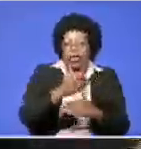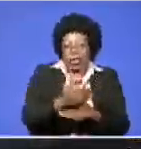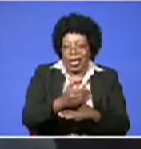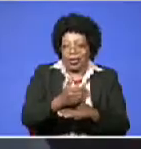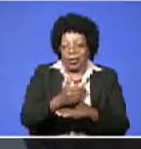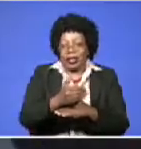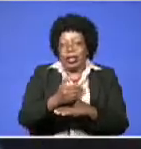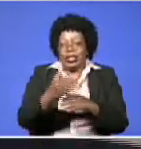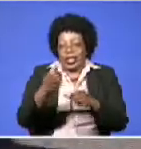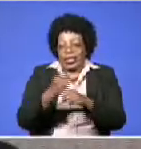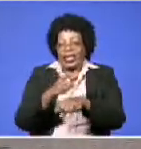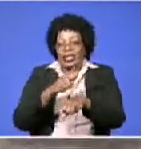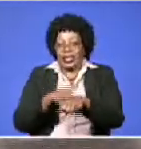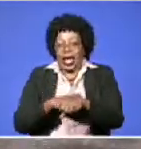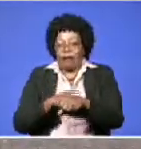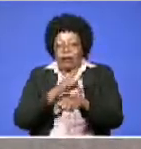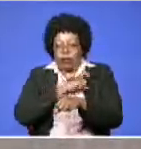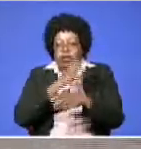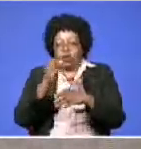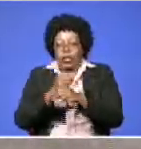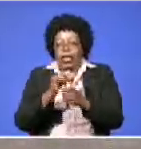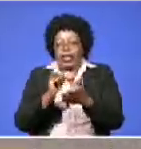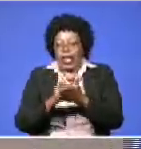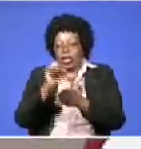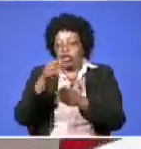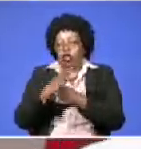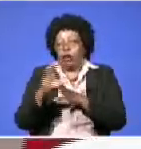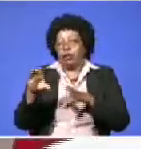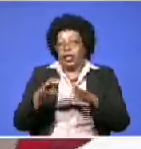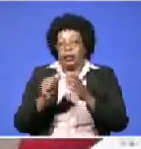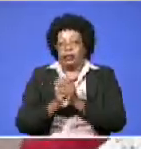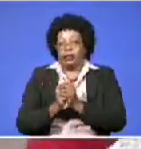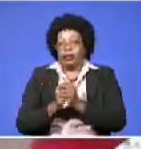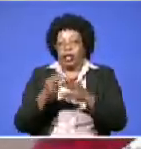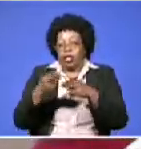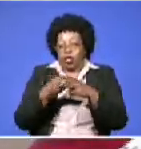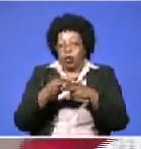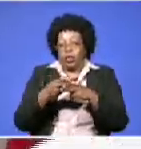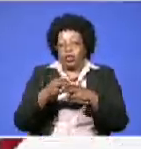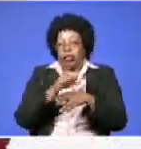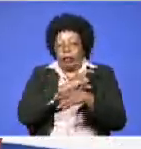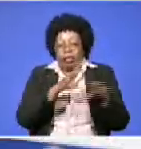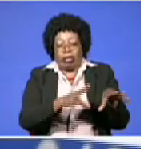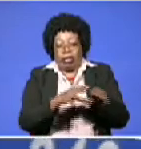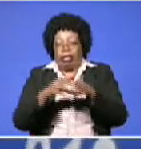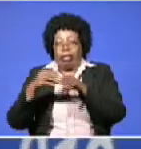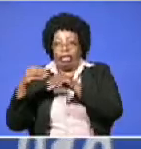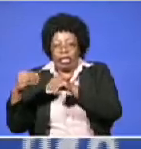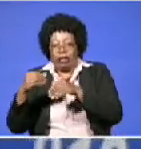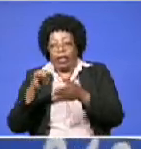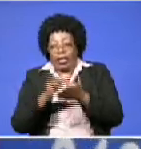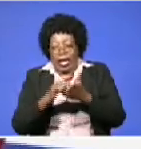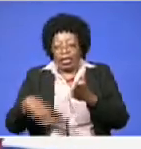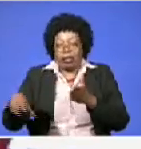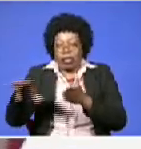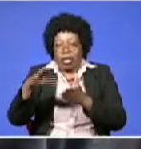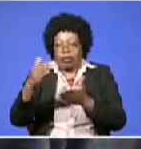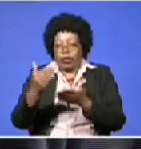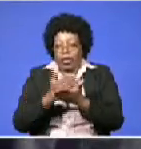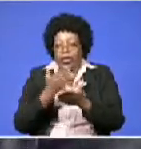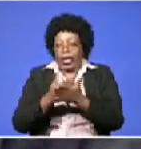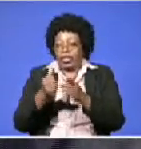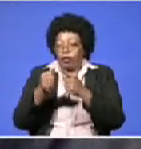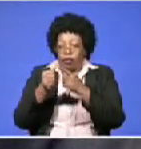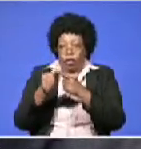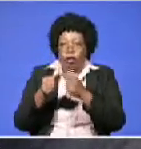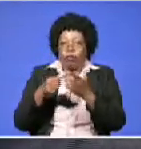the job done. As soon as we leave a crime scene, once we would have collected fingerprints, we would take those prints